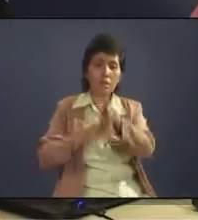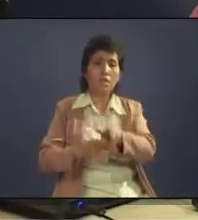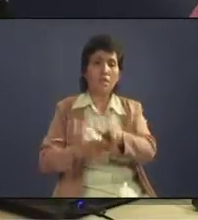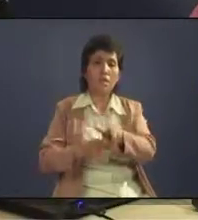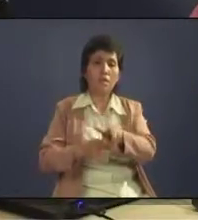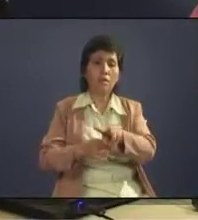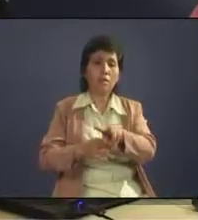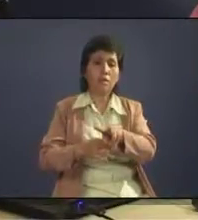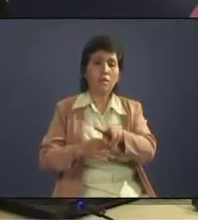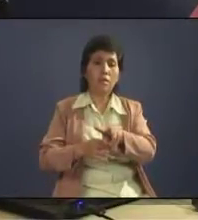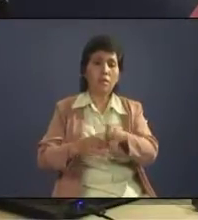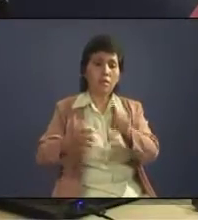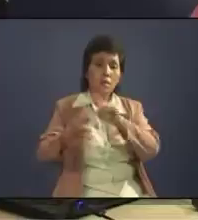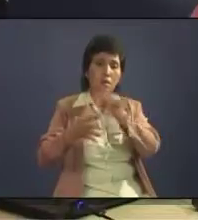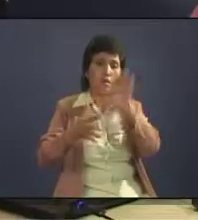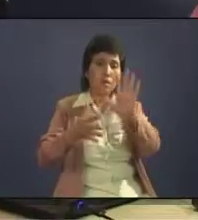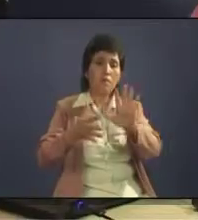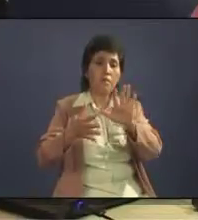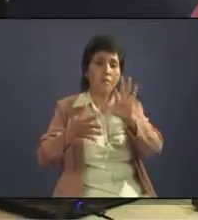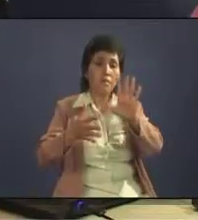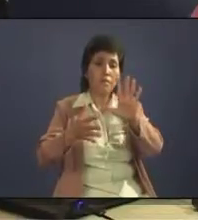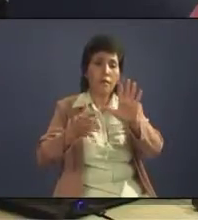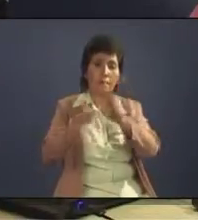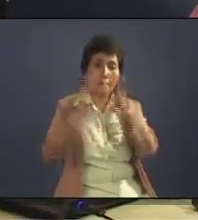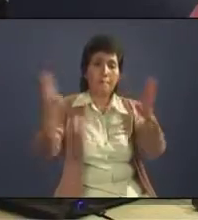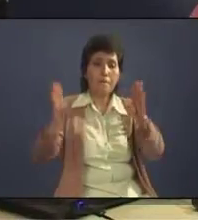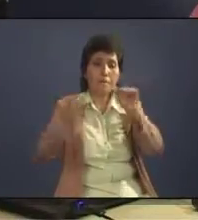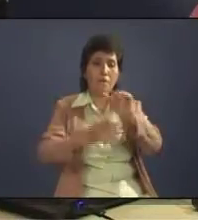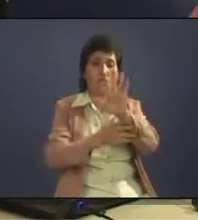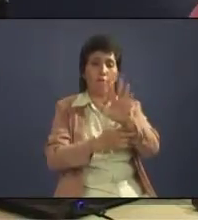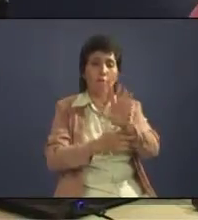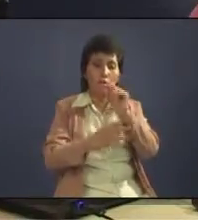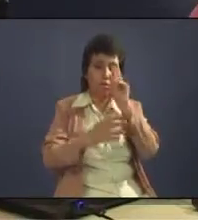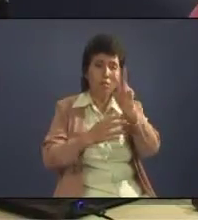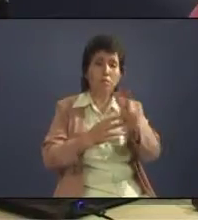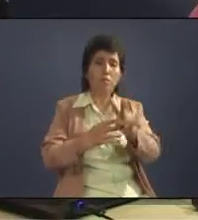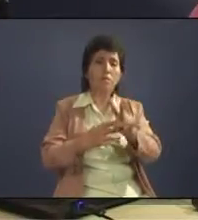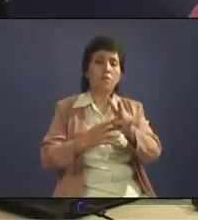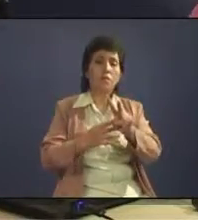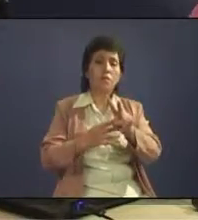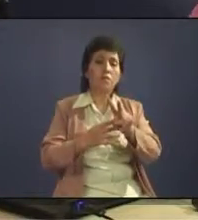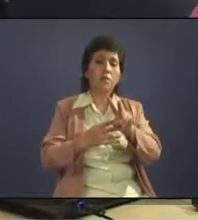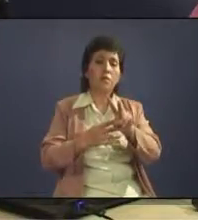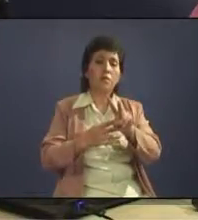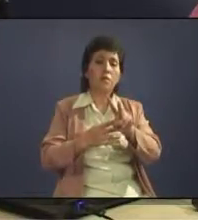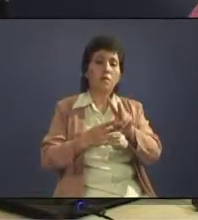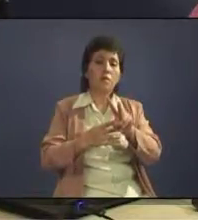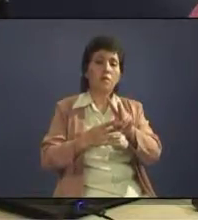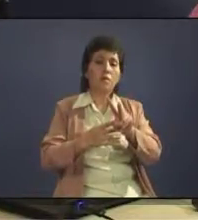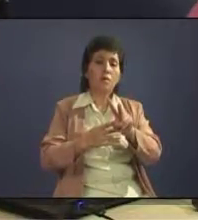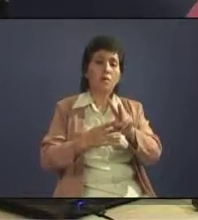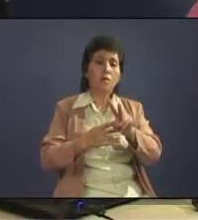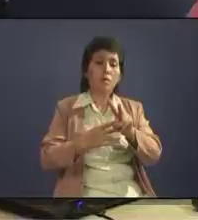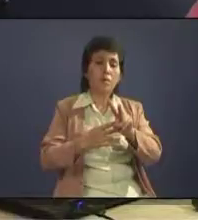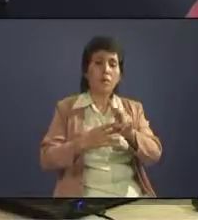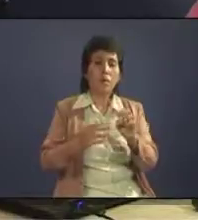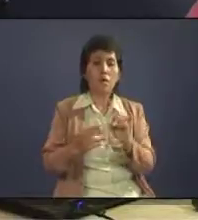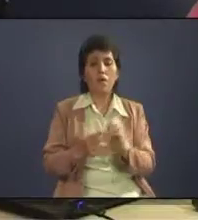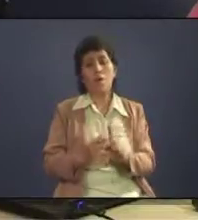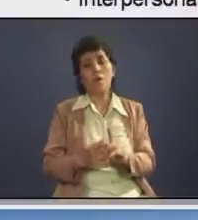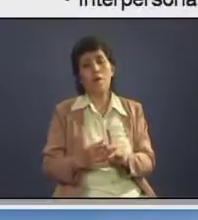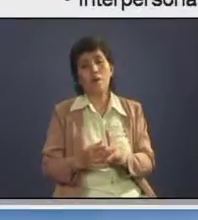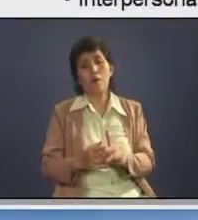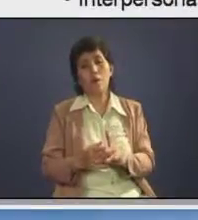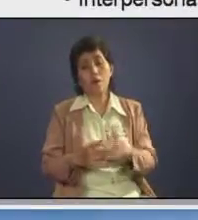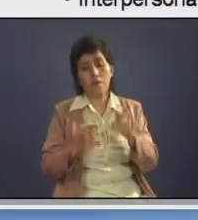Big Five inventory, the Big Five. Okay, try to look up in the internet. Okay,